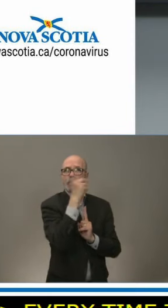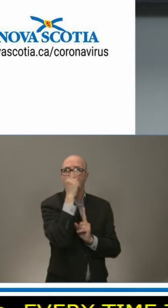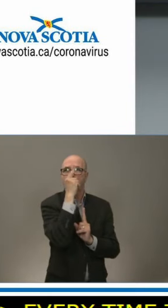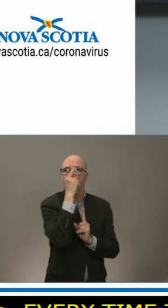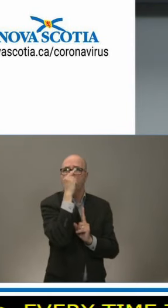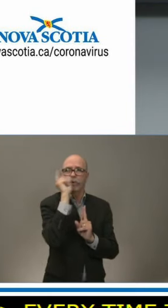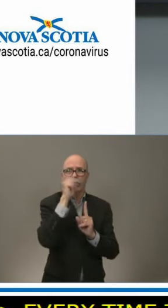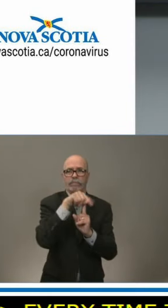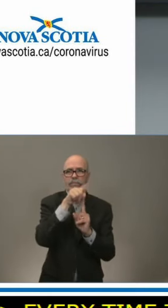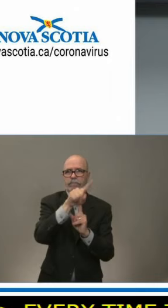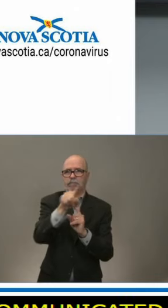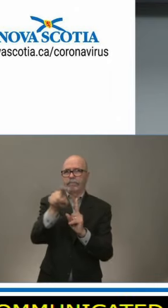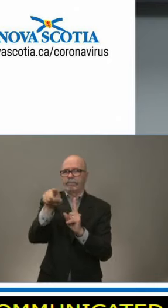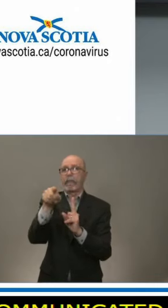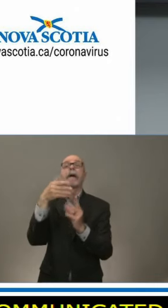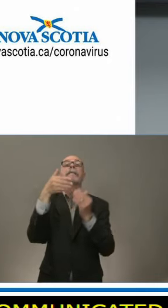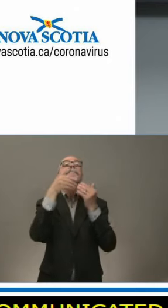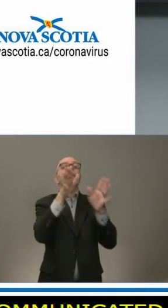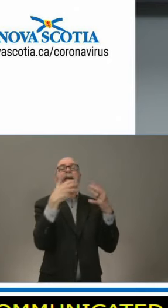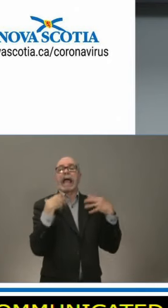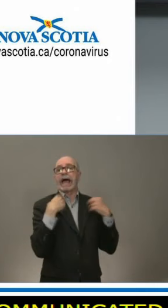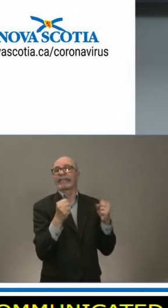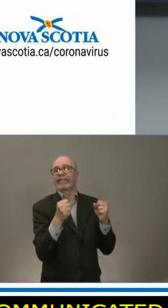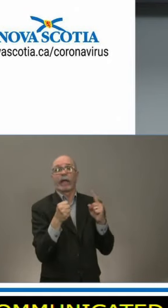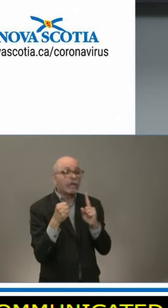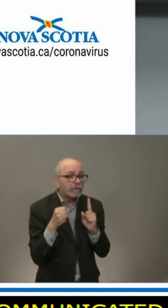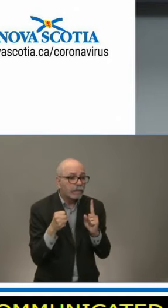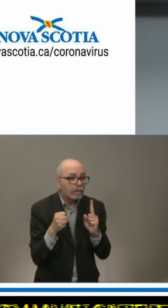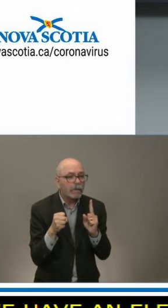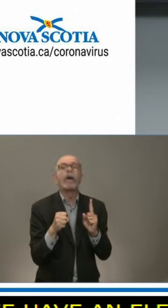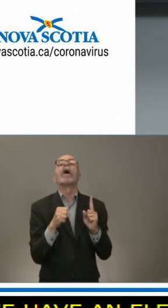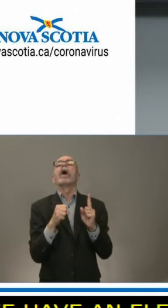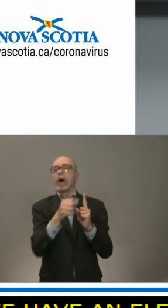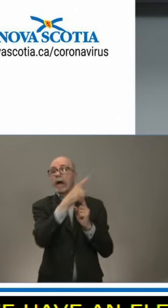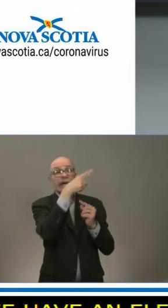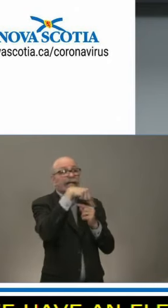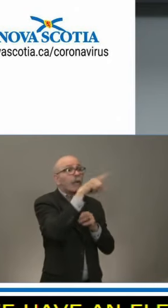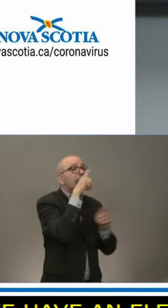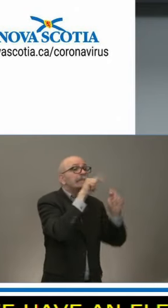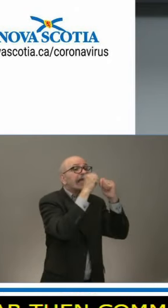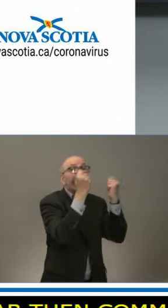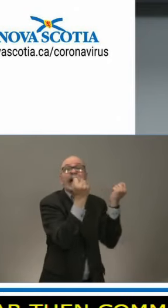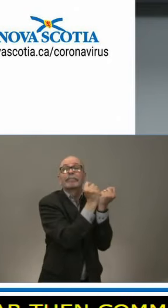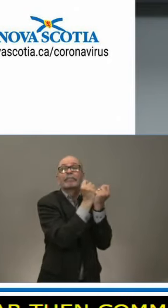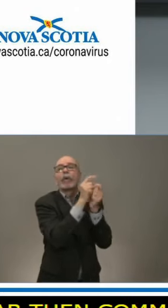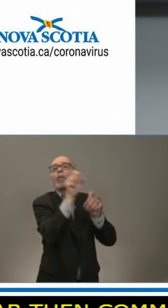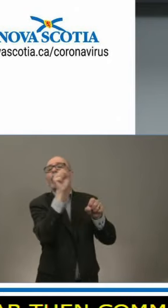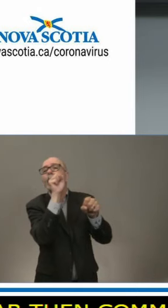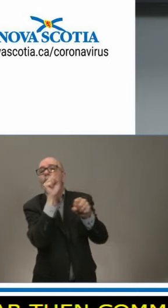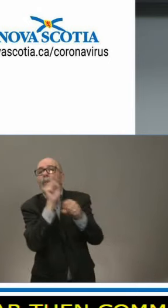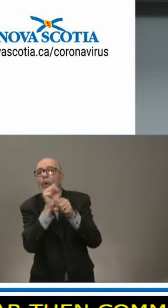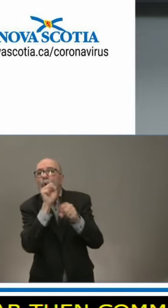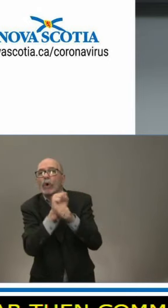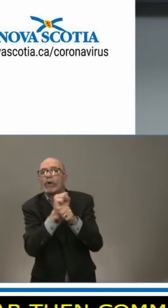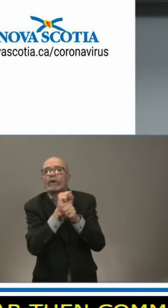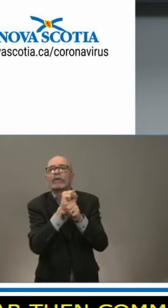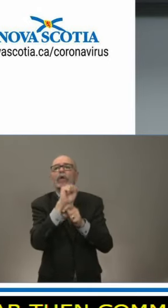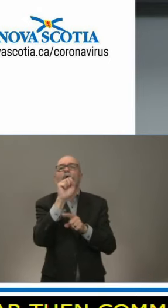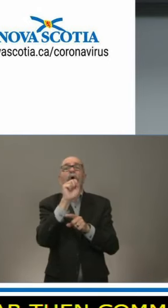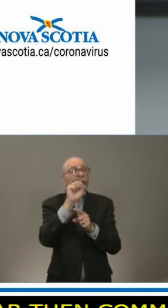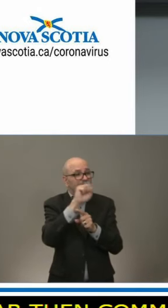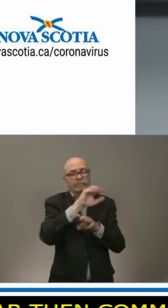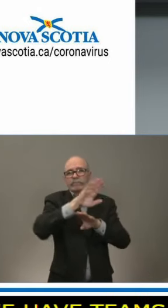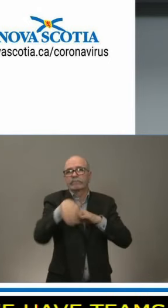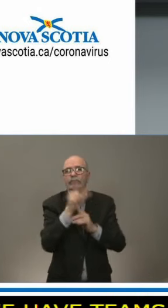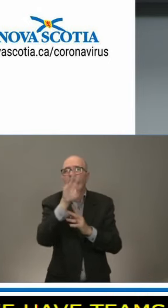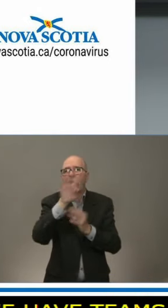to public health. We have teams of people, and we're now actually working in shifts in public health because there's so many cases. Teams of